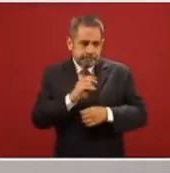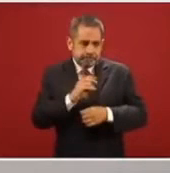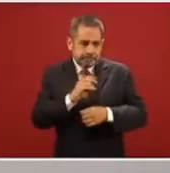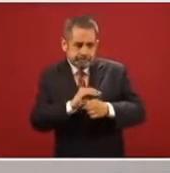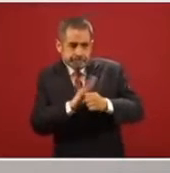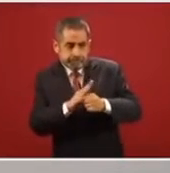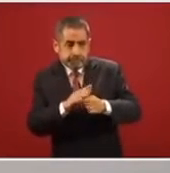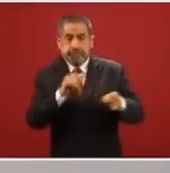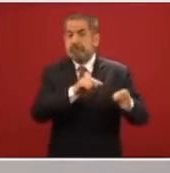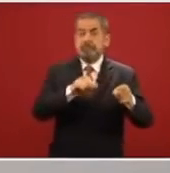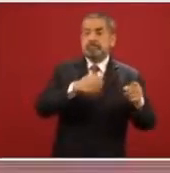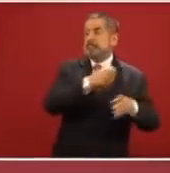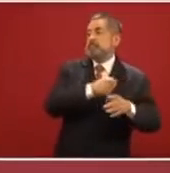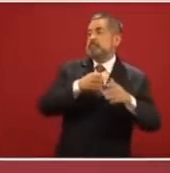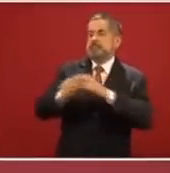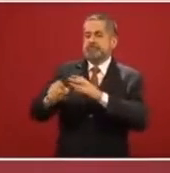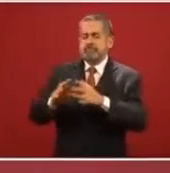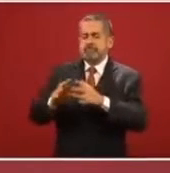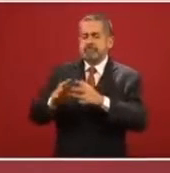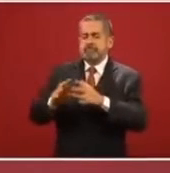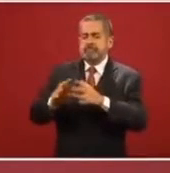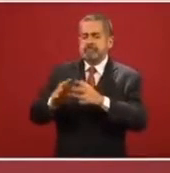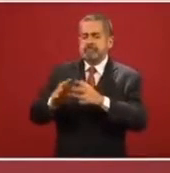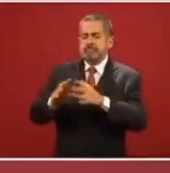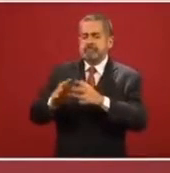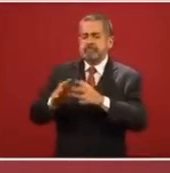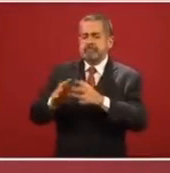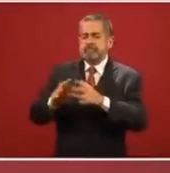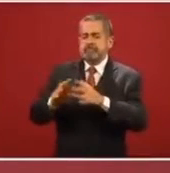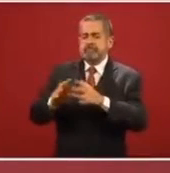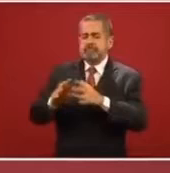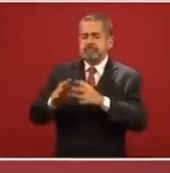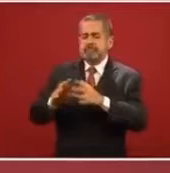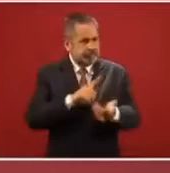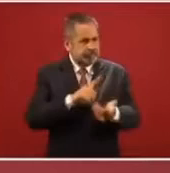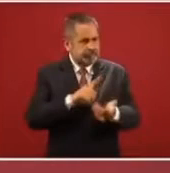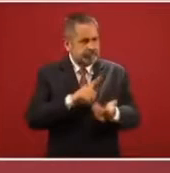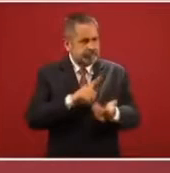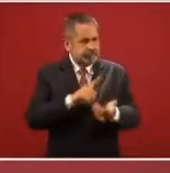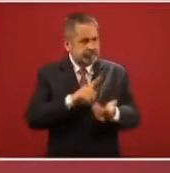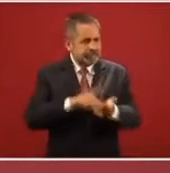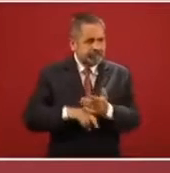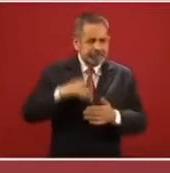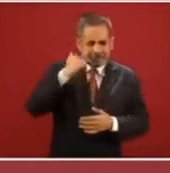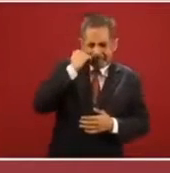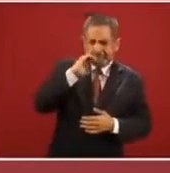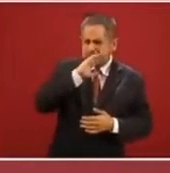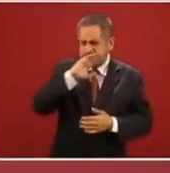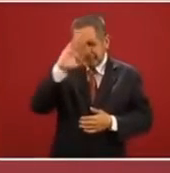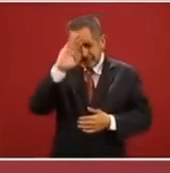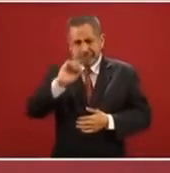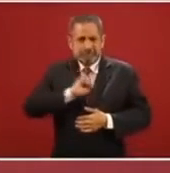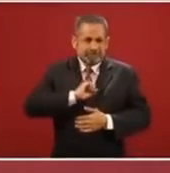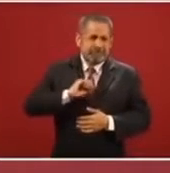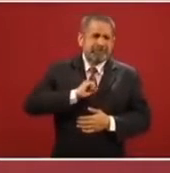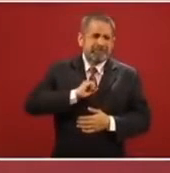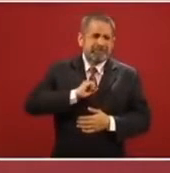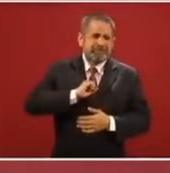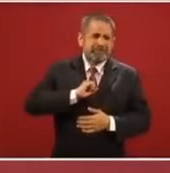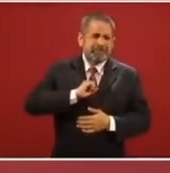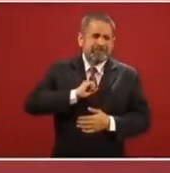coronavirus para decidir quedarse en casa. to decide to stay home. Quien tenga fiebre, tos, dolor de